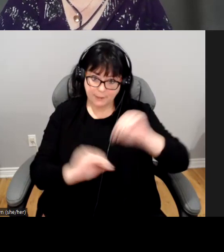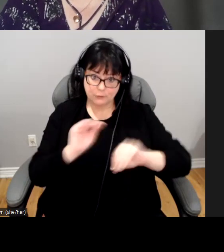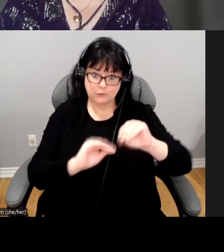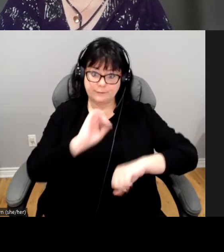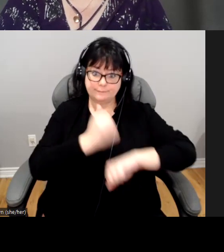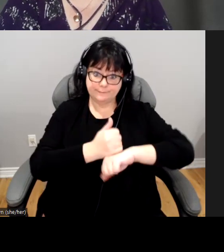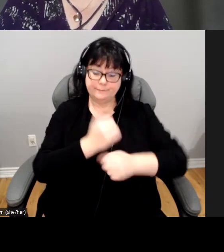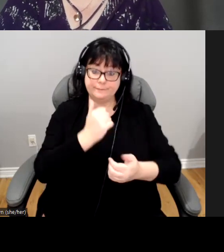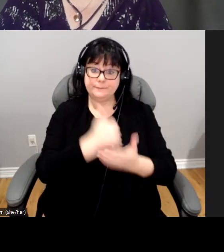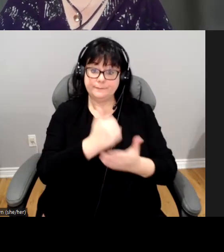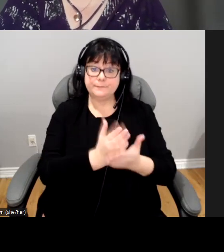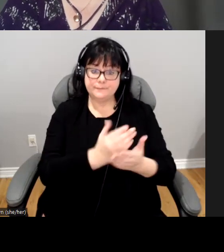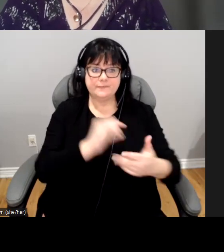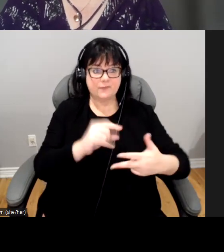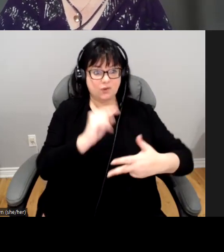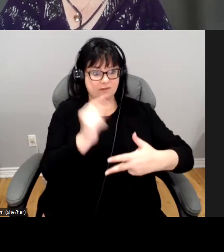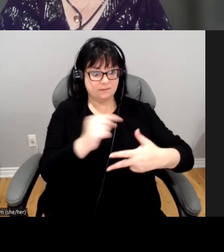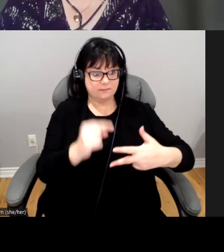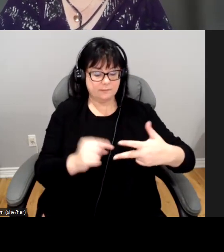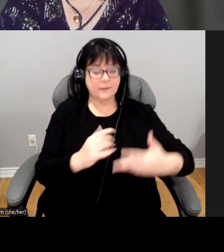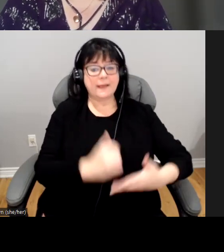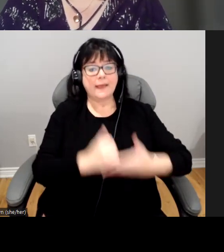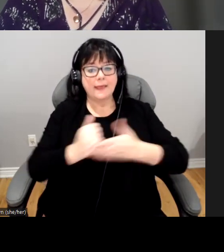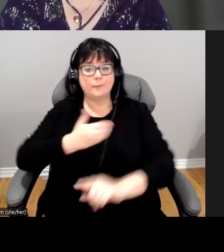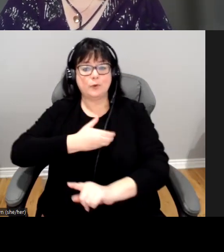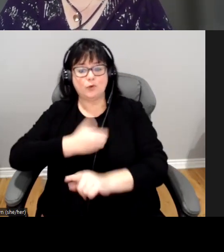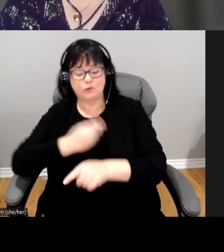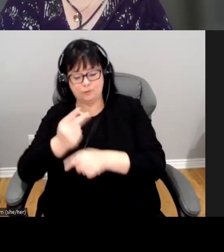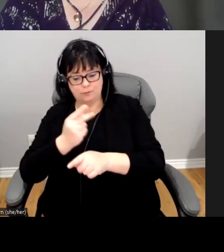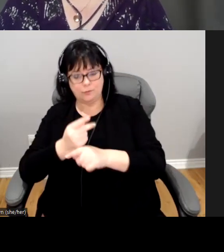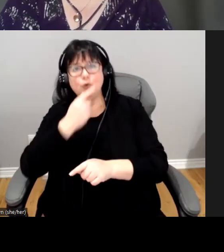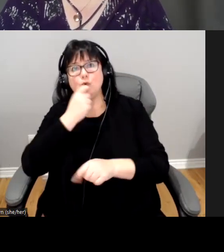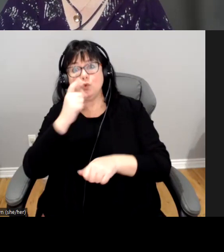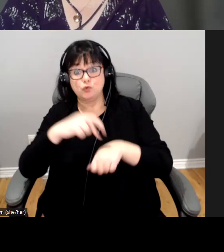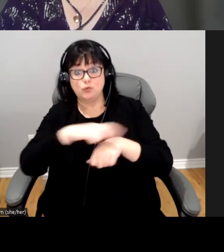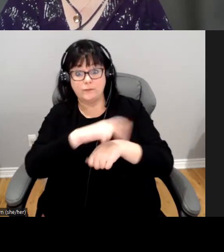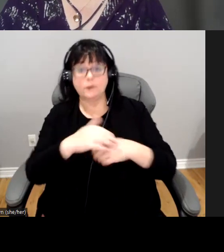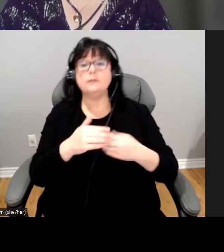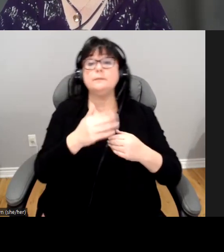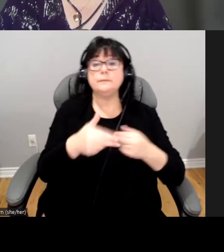be referring. And so that there is that appropriate referral. And then next slide.